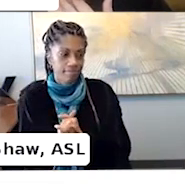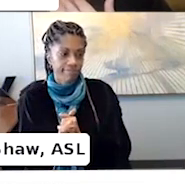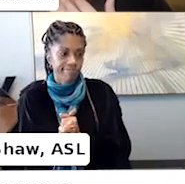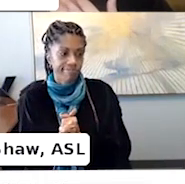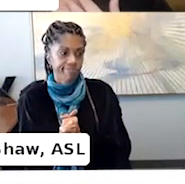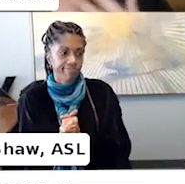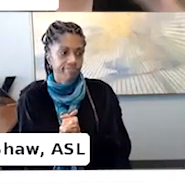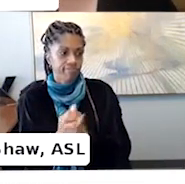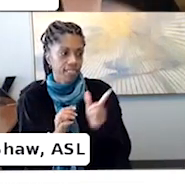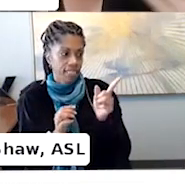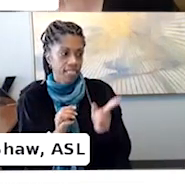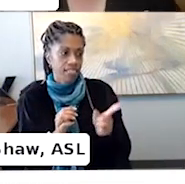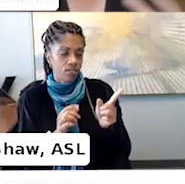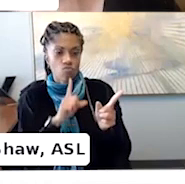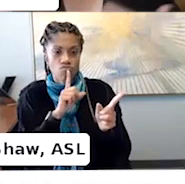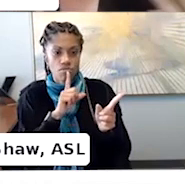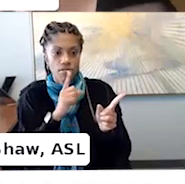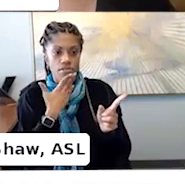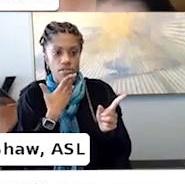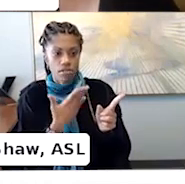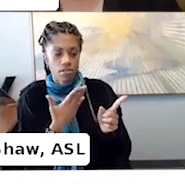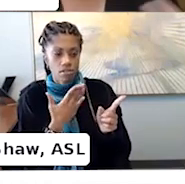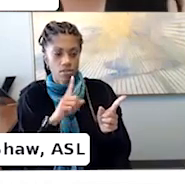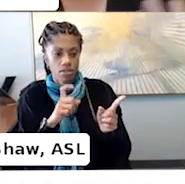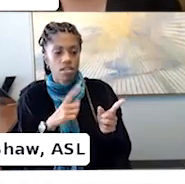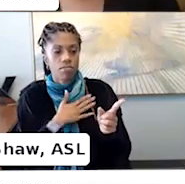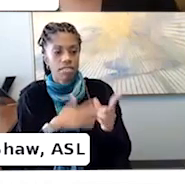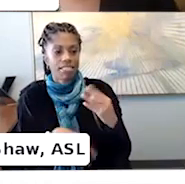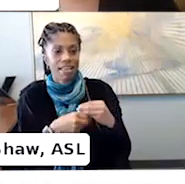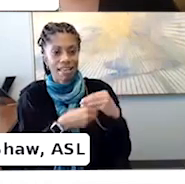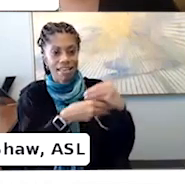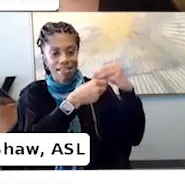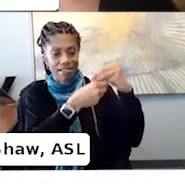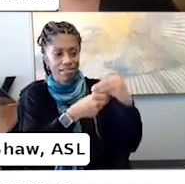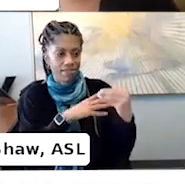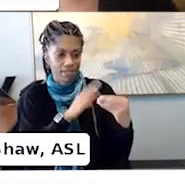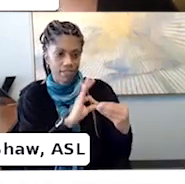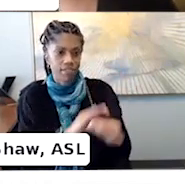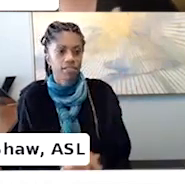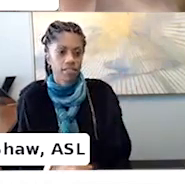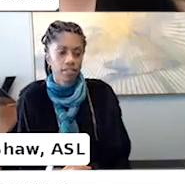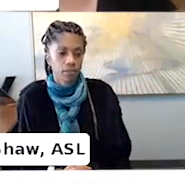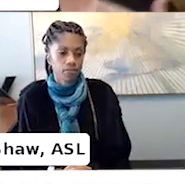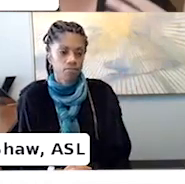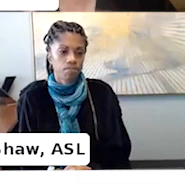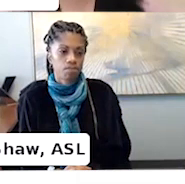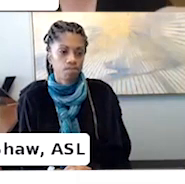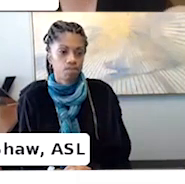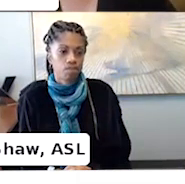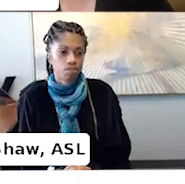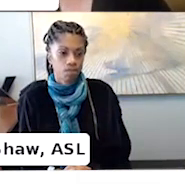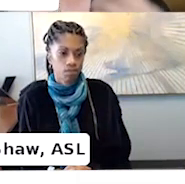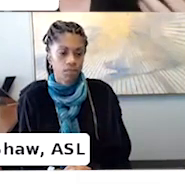These are all really wonderful. You can keep adding those too. You can keep adding to all of these as we go. And I hope that